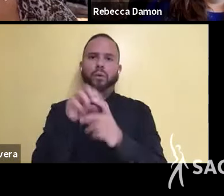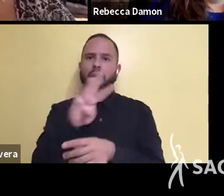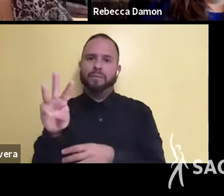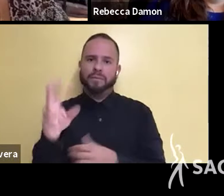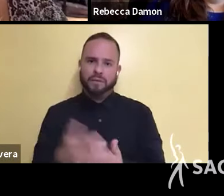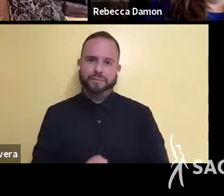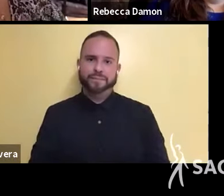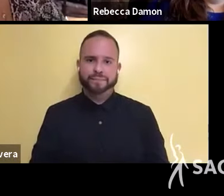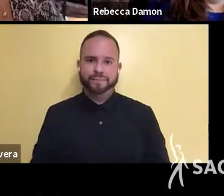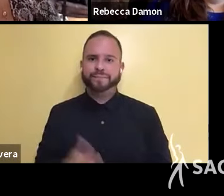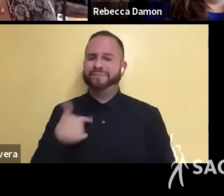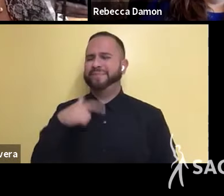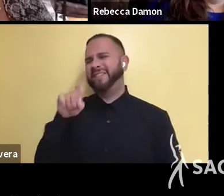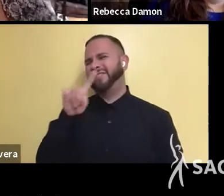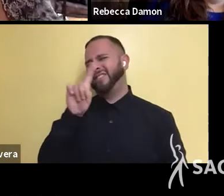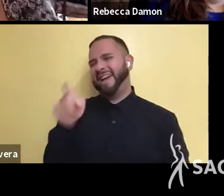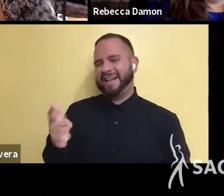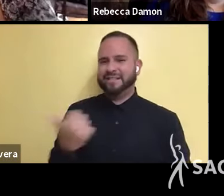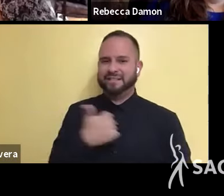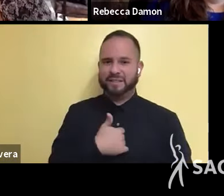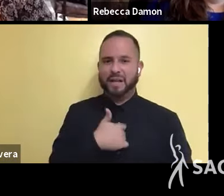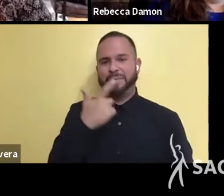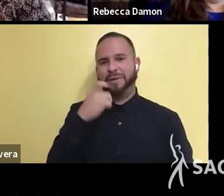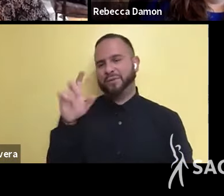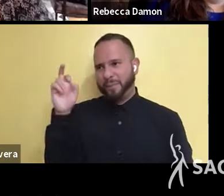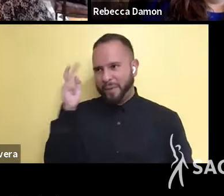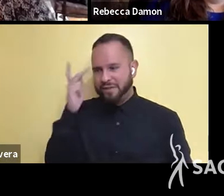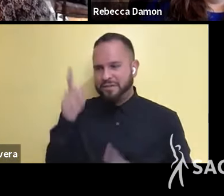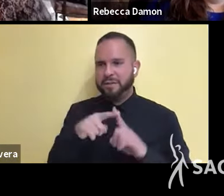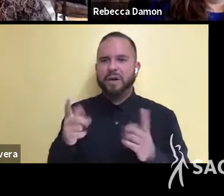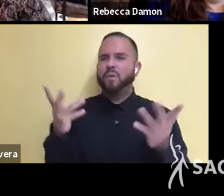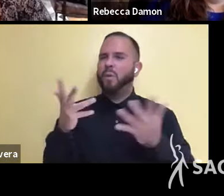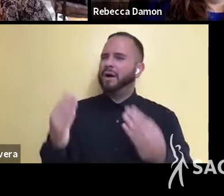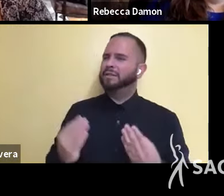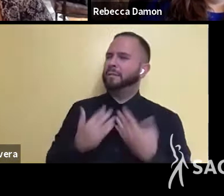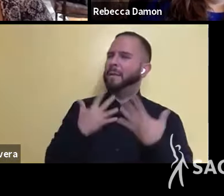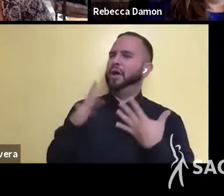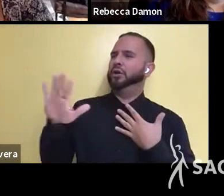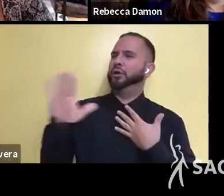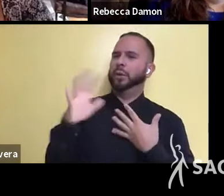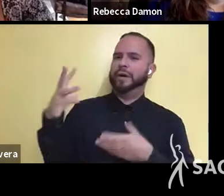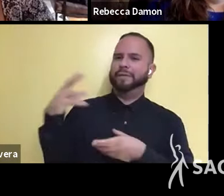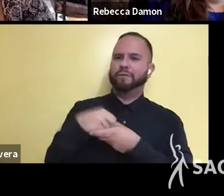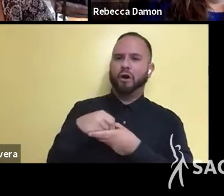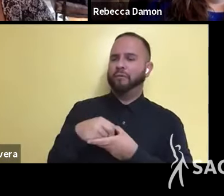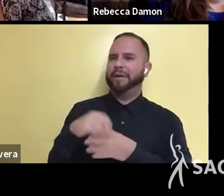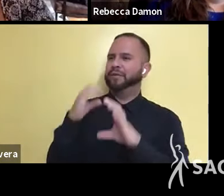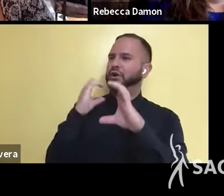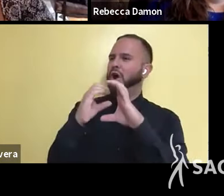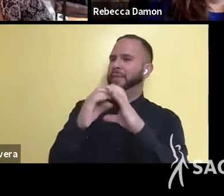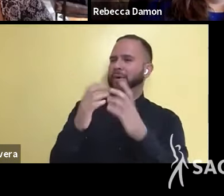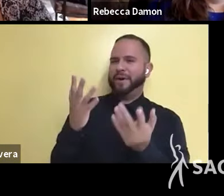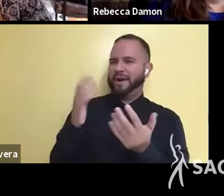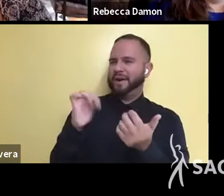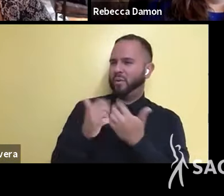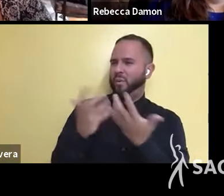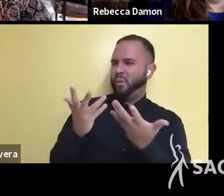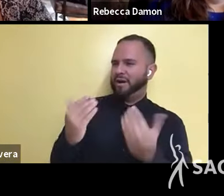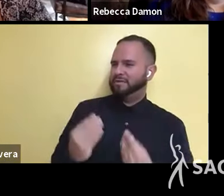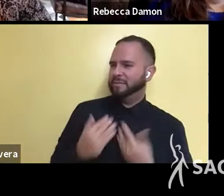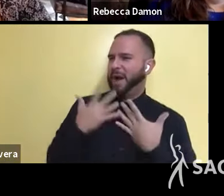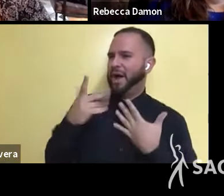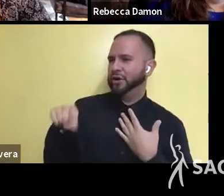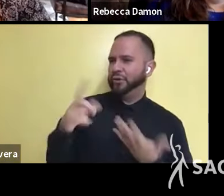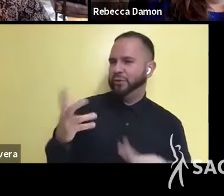not a performer, you're a politician, but whatever inspired your involvement in the copyright issues? Because these issues are